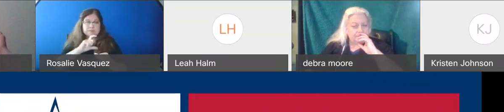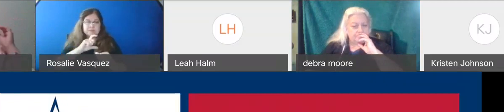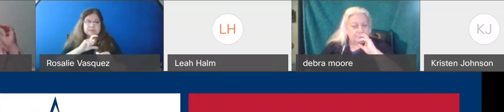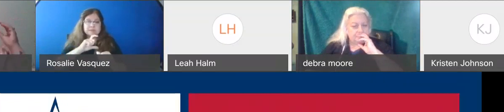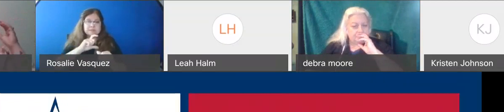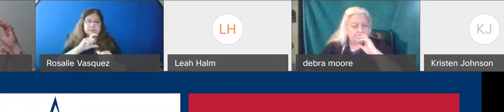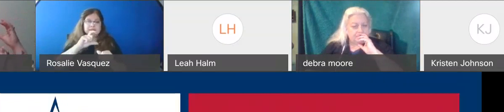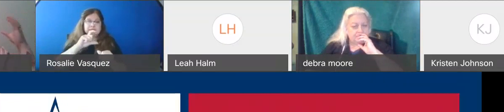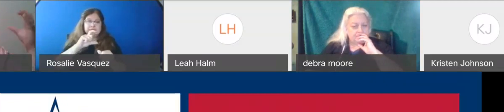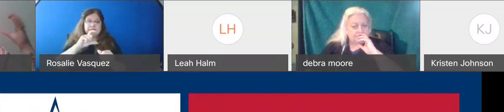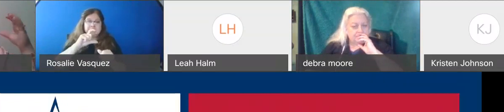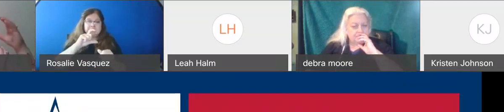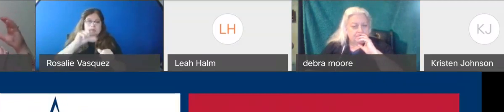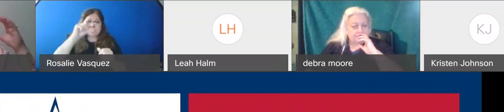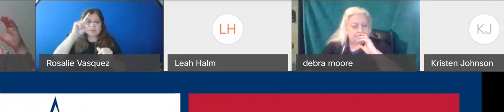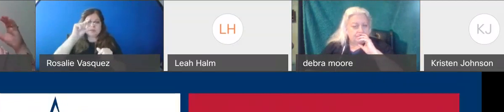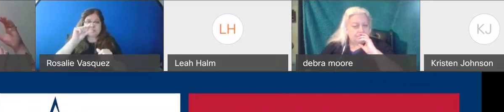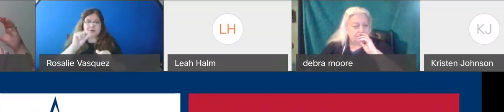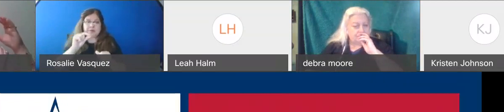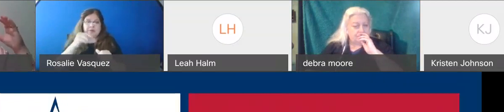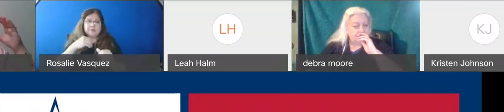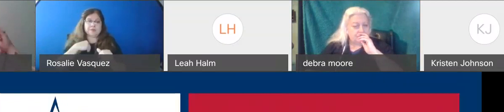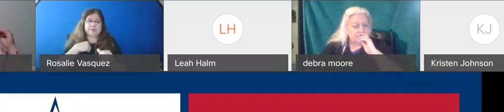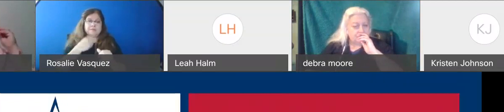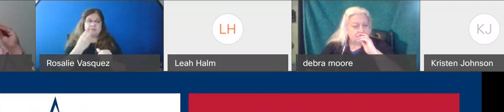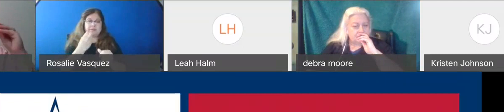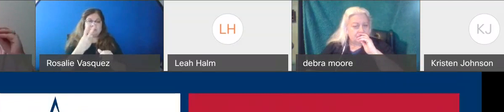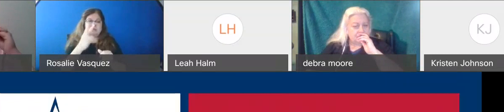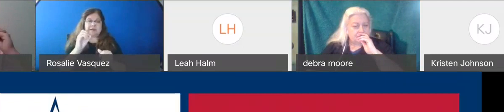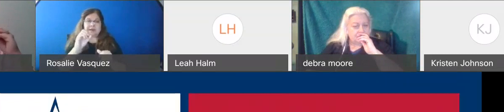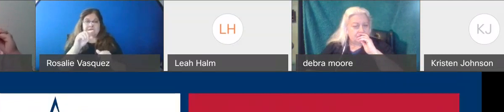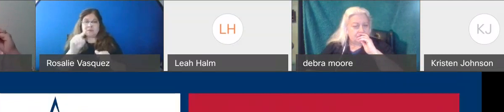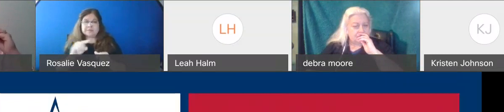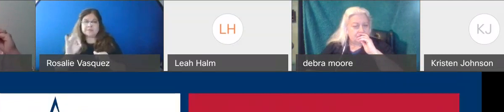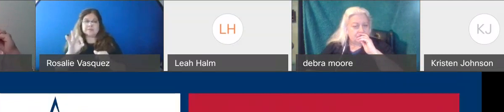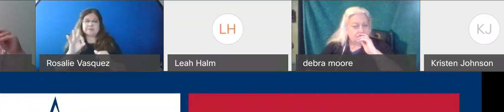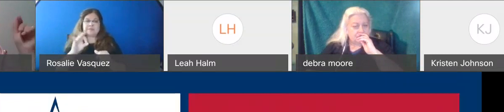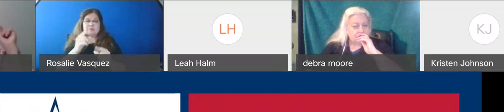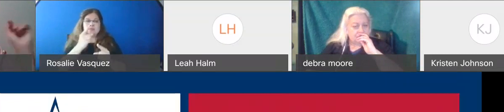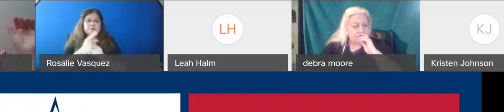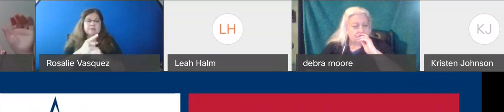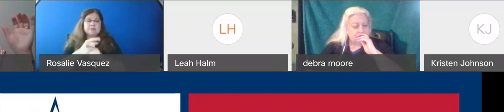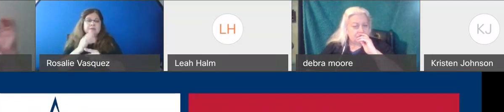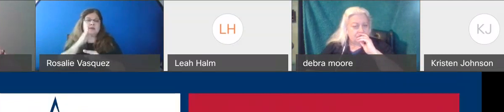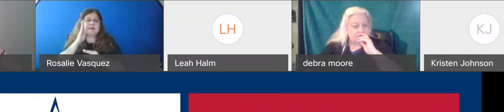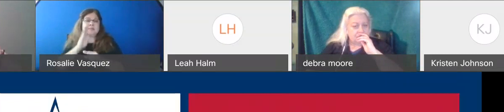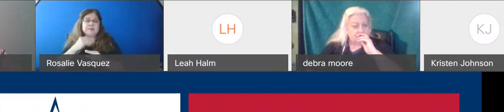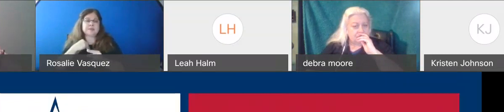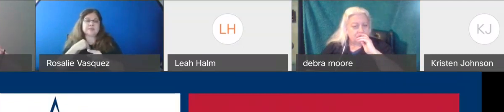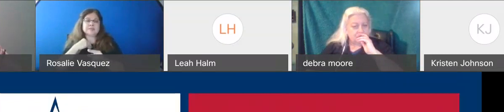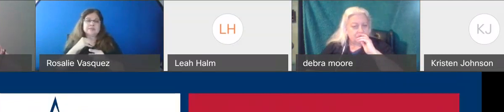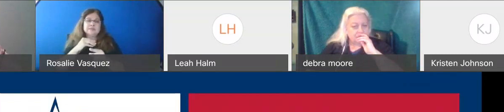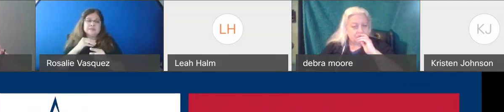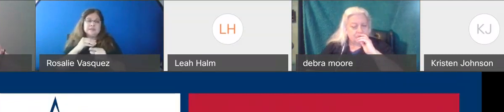lower. So you've got the 12 fluid ounces of regular beer, which have the lowest percentage of alcohol, and then you go all the way